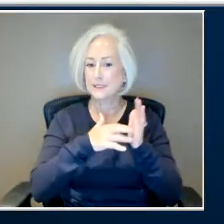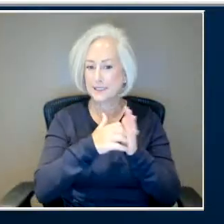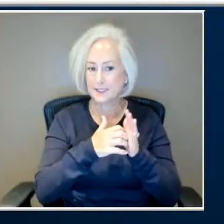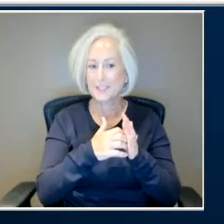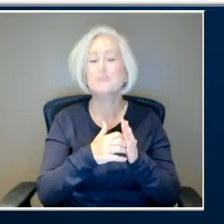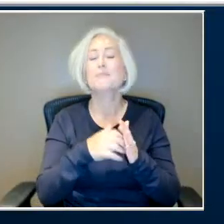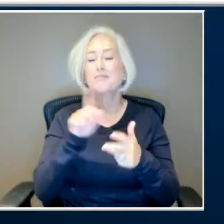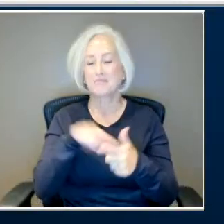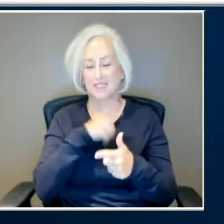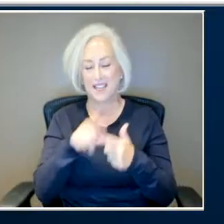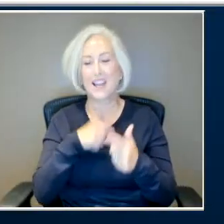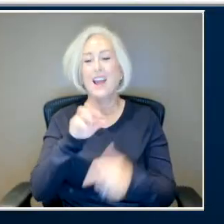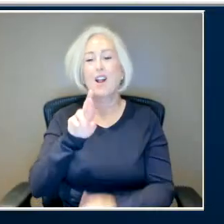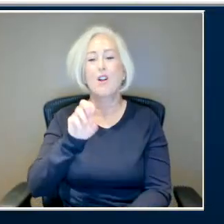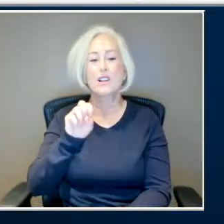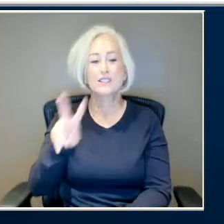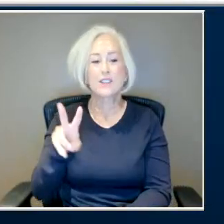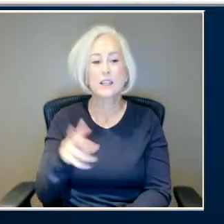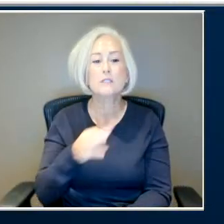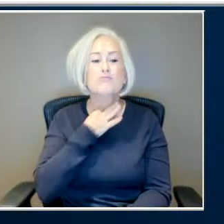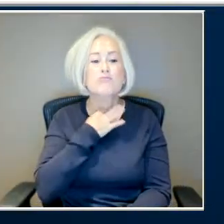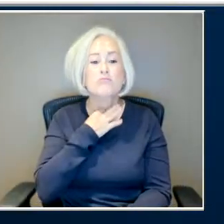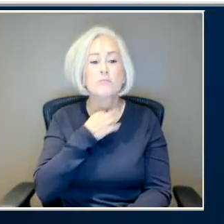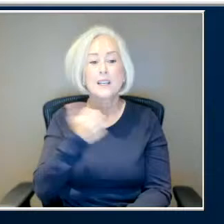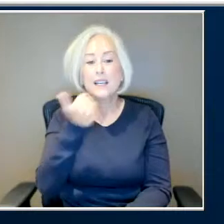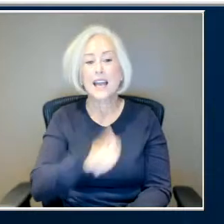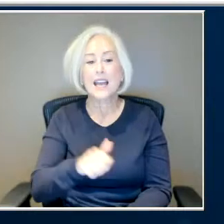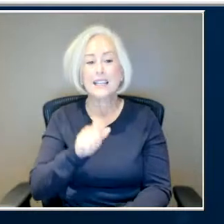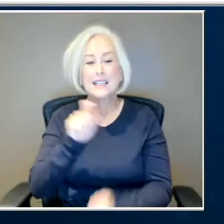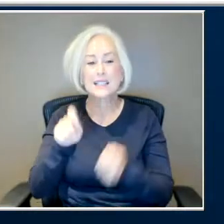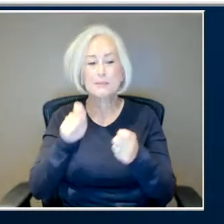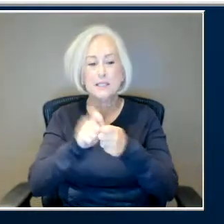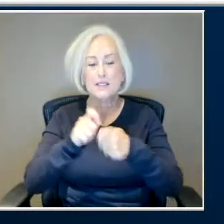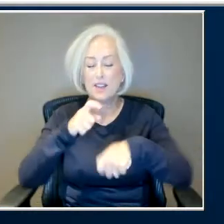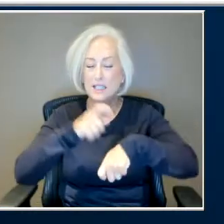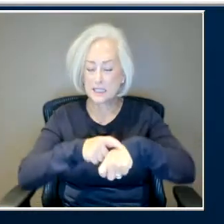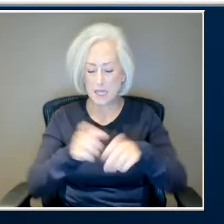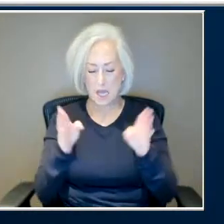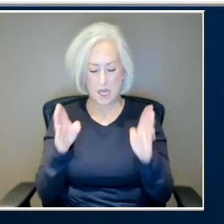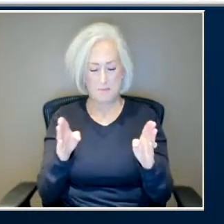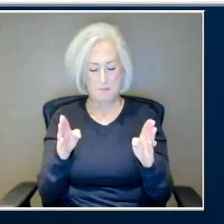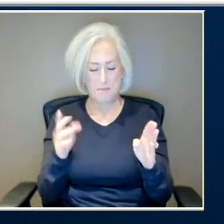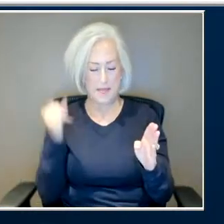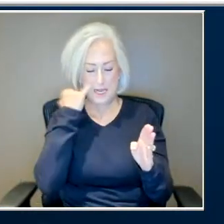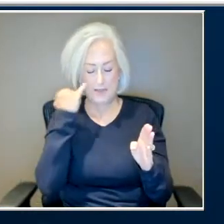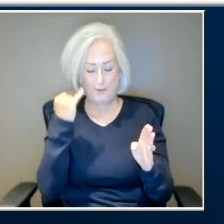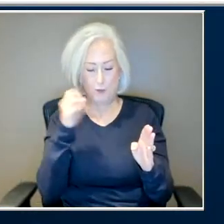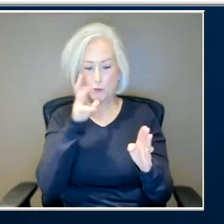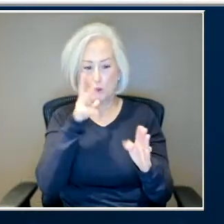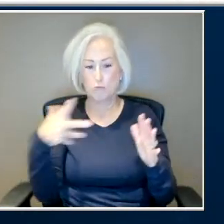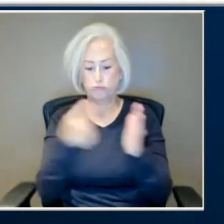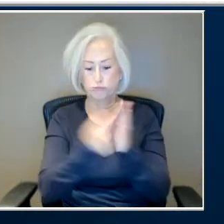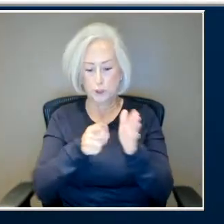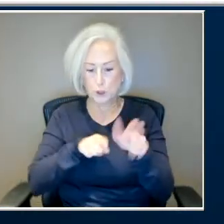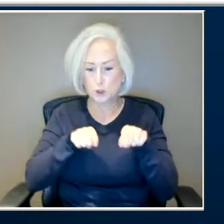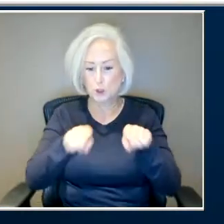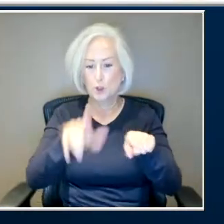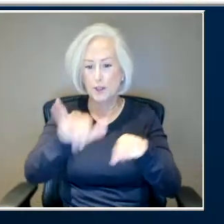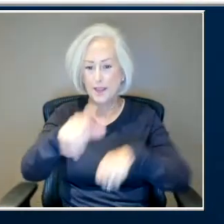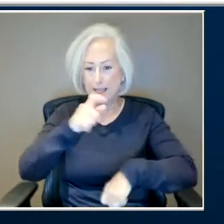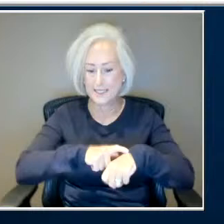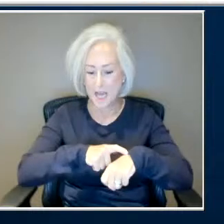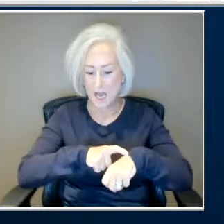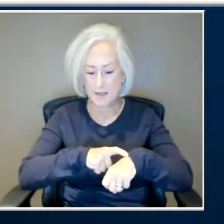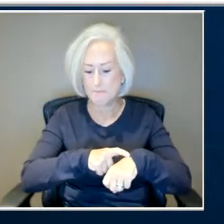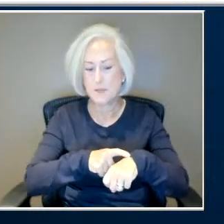last quick question. Is there ever a window that you can miss? Can you go, I guess, what's the window where you shouldn't get your